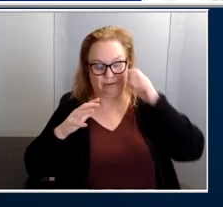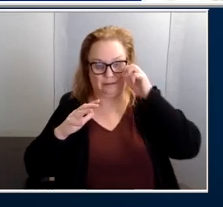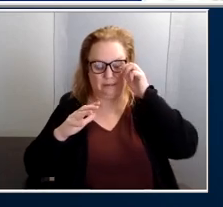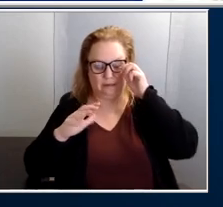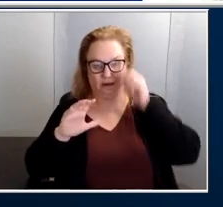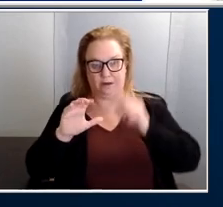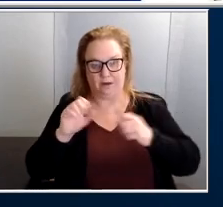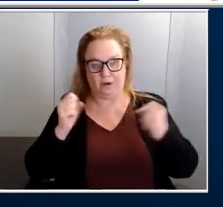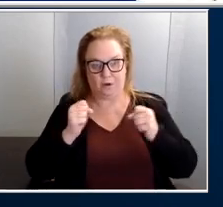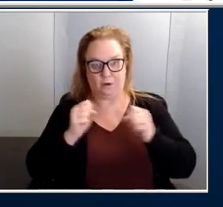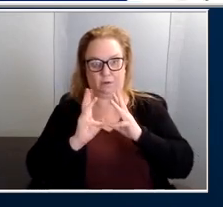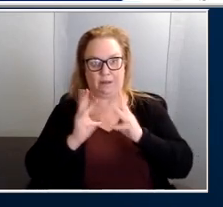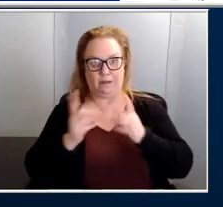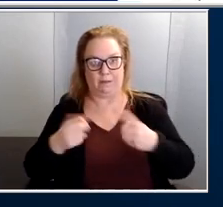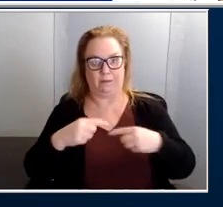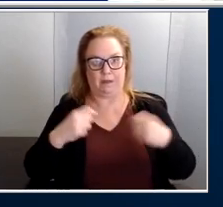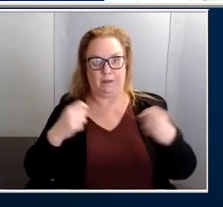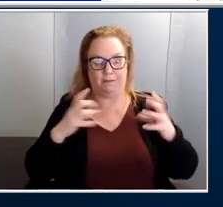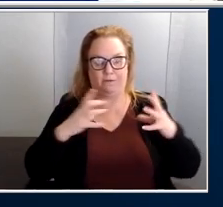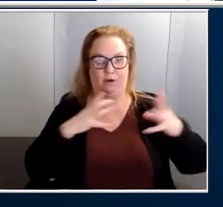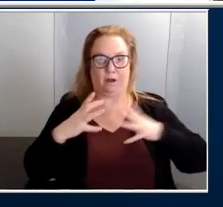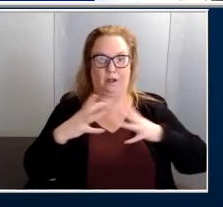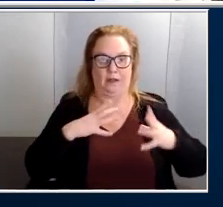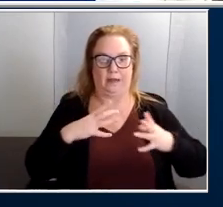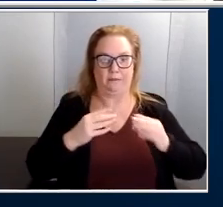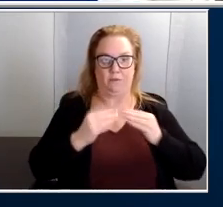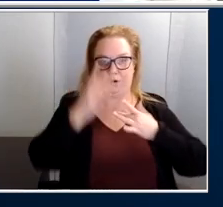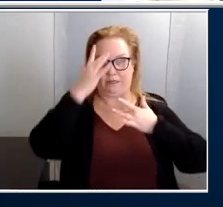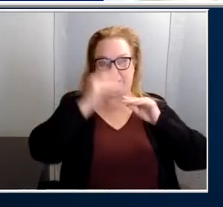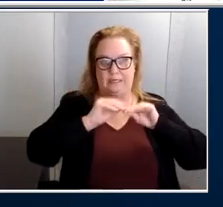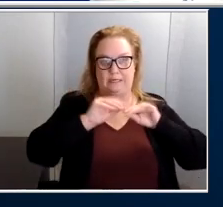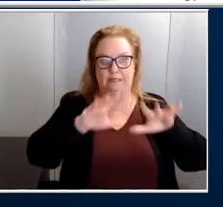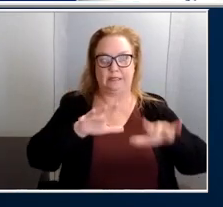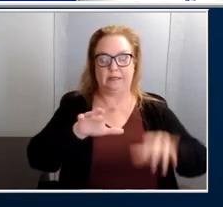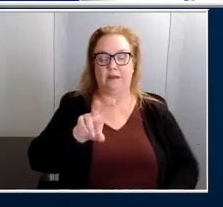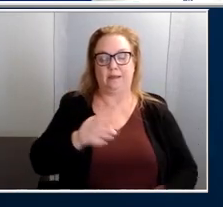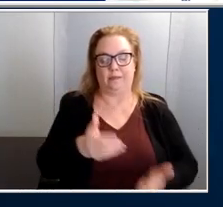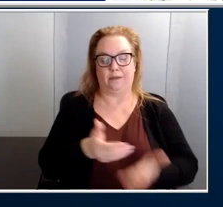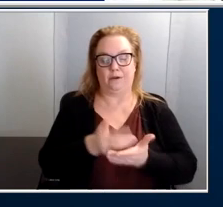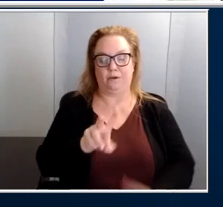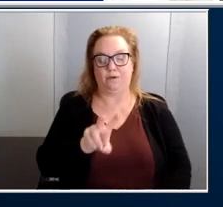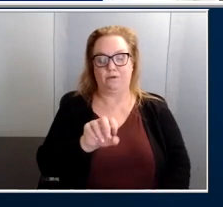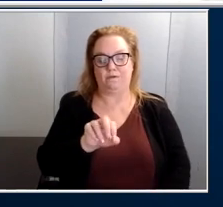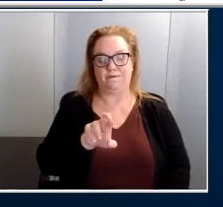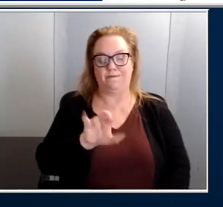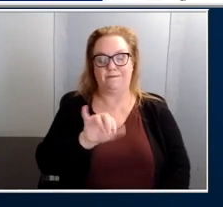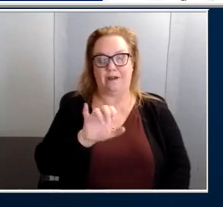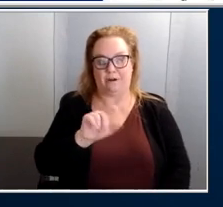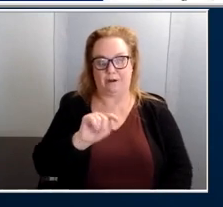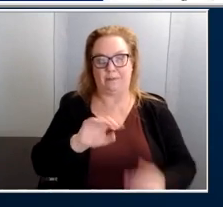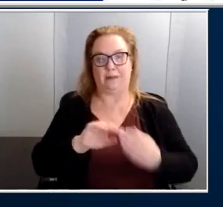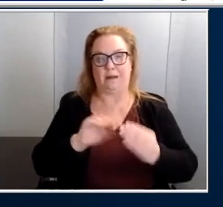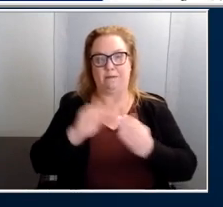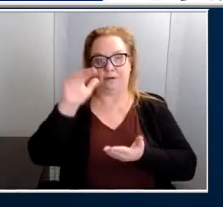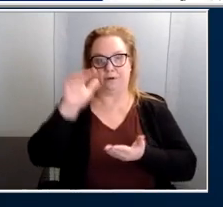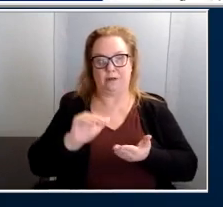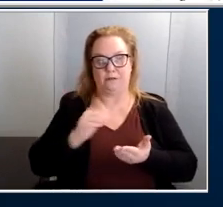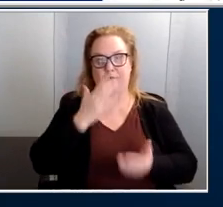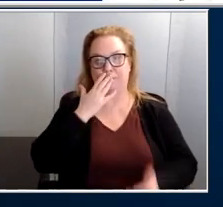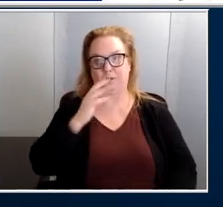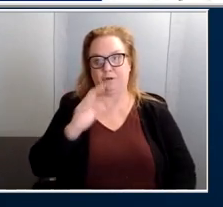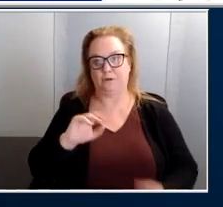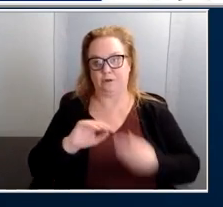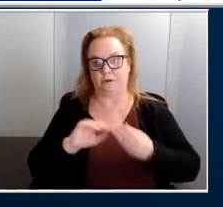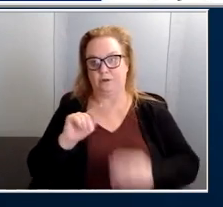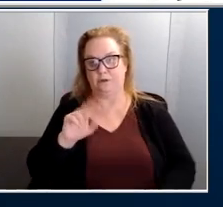weather, people coming in for the holidays, more disease transmission, new variant, the XBB 1.5, and all, but yet the numbers are going down. I think that's a good trend.